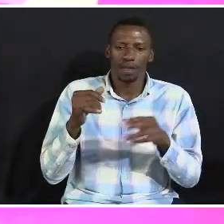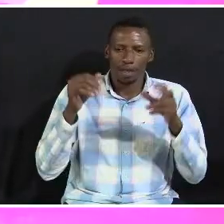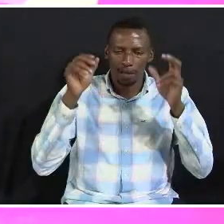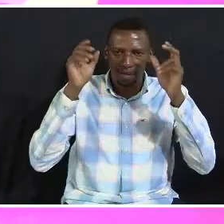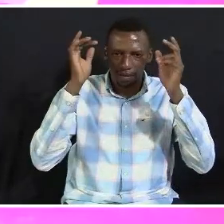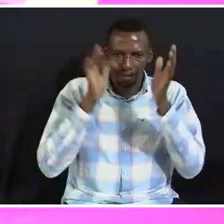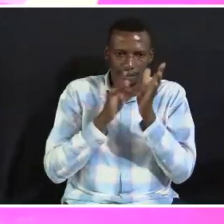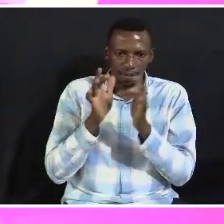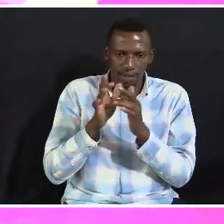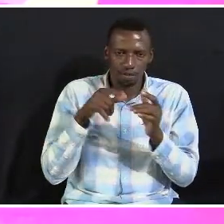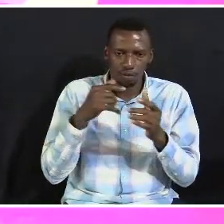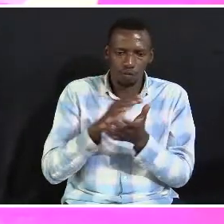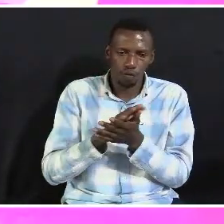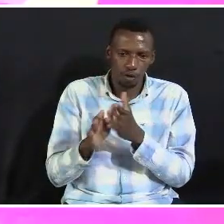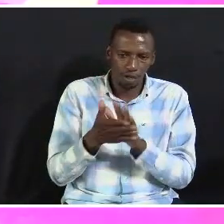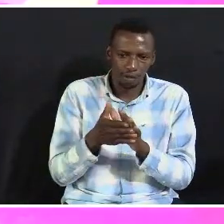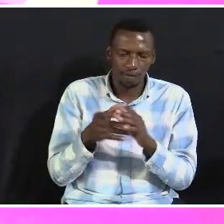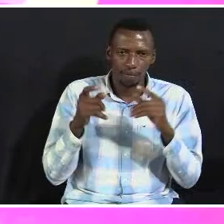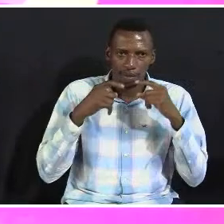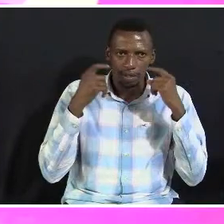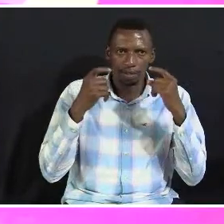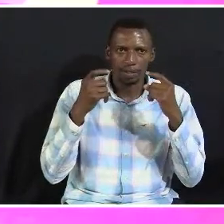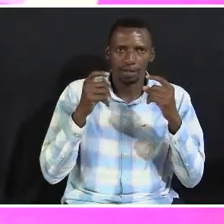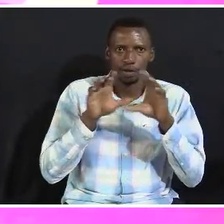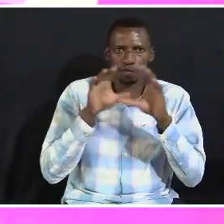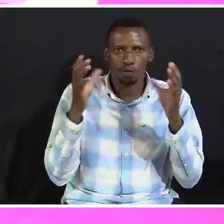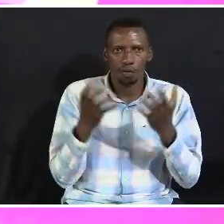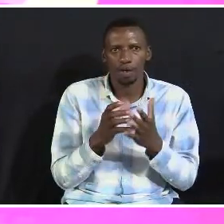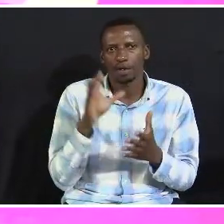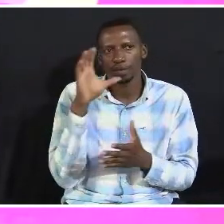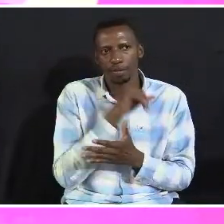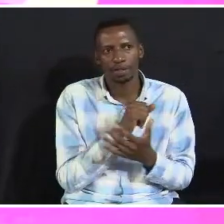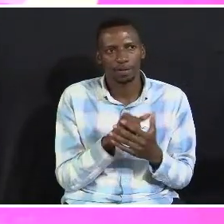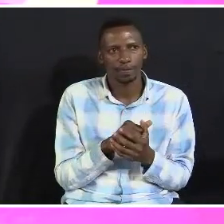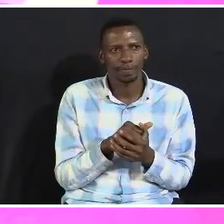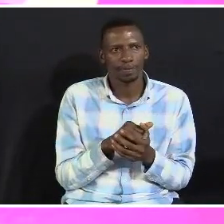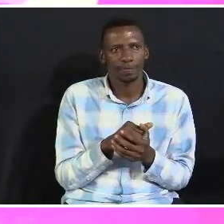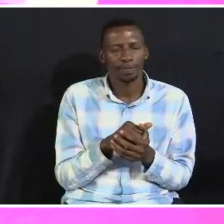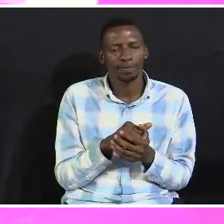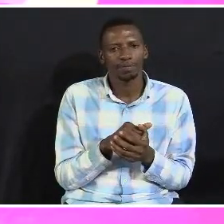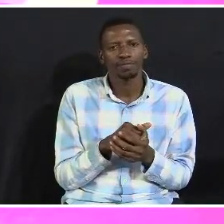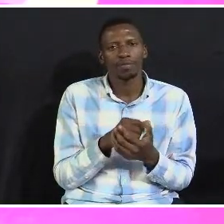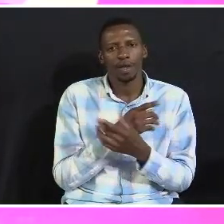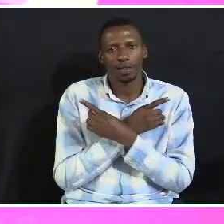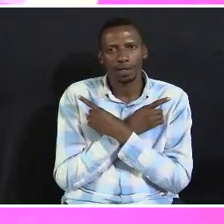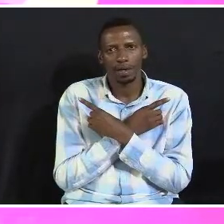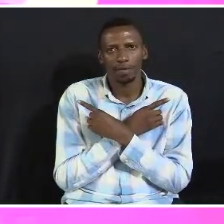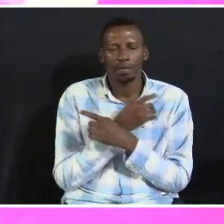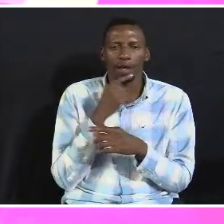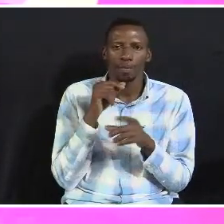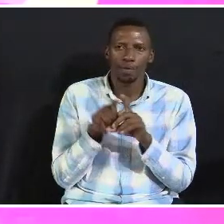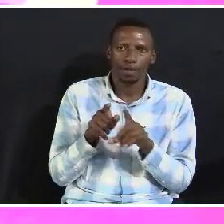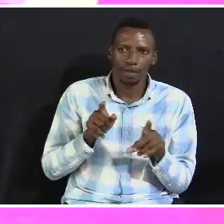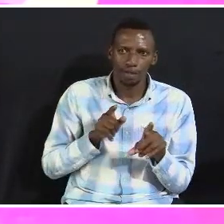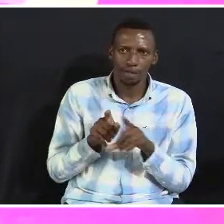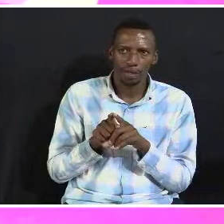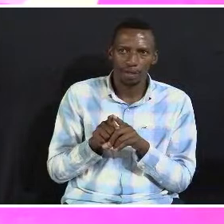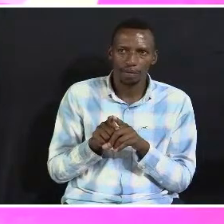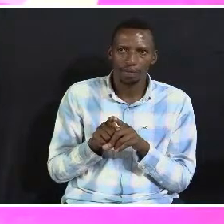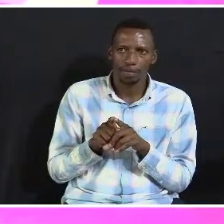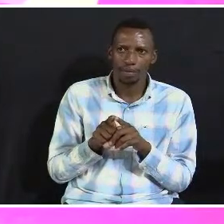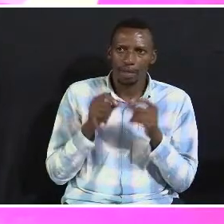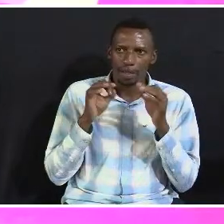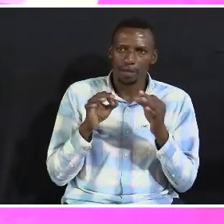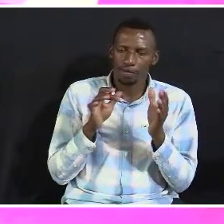missing. Dear saints, the presence of the Lamb of God who takes away the sin